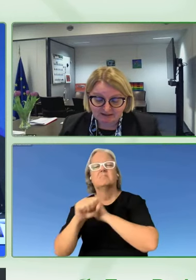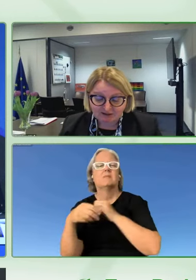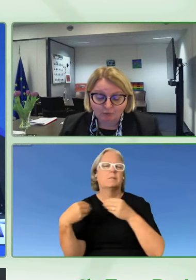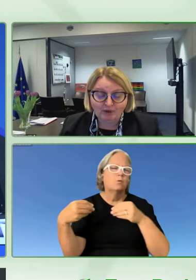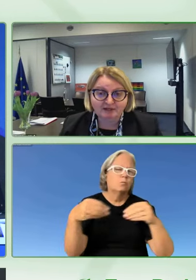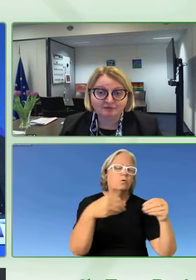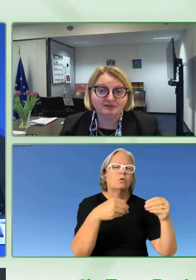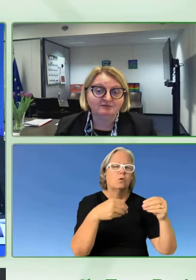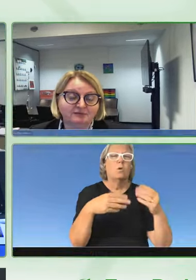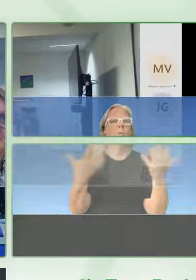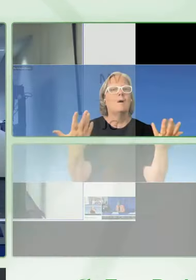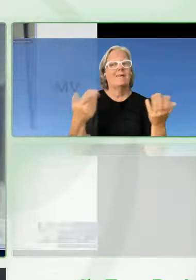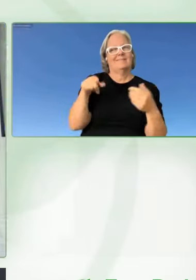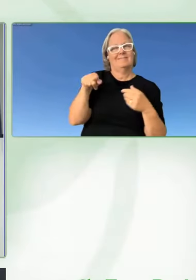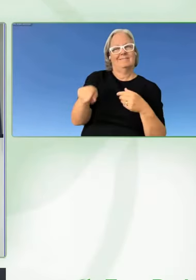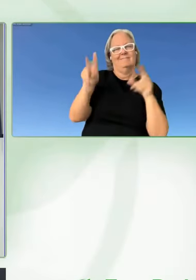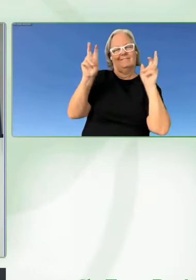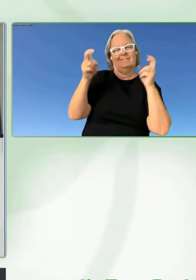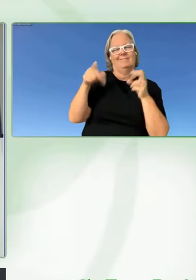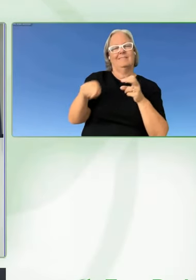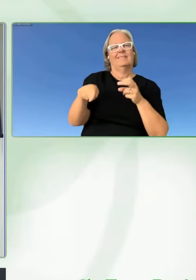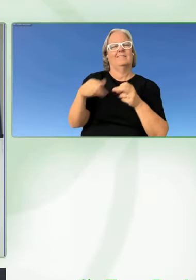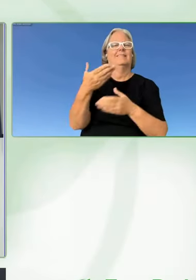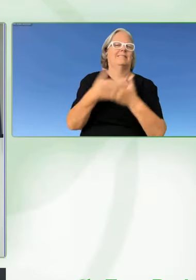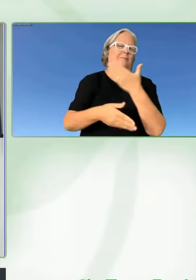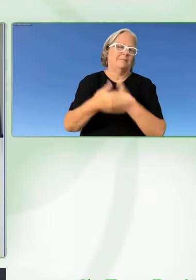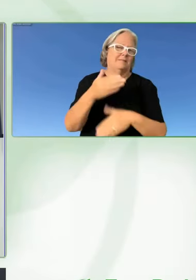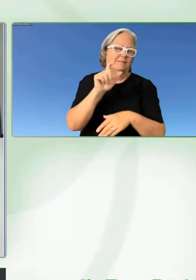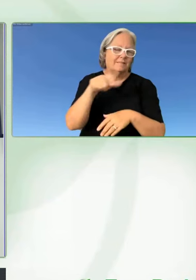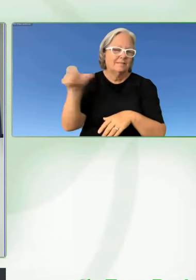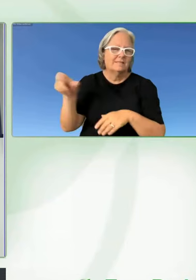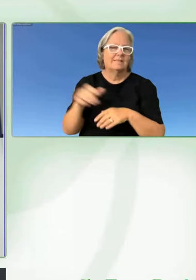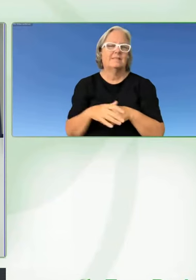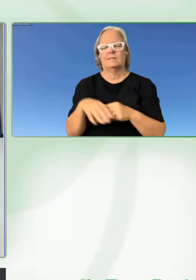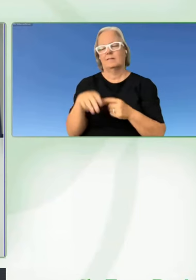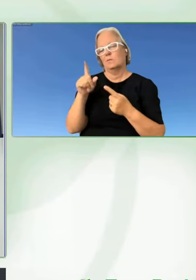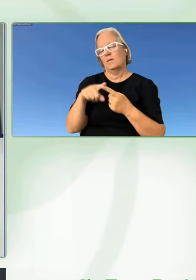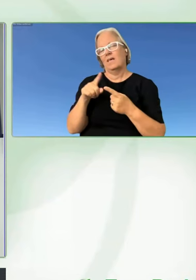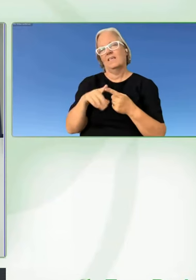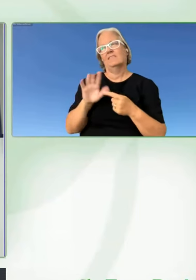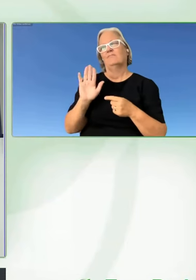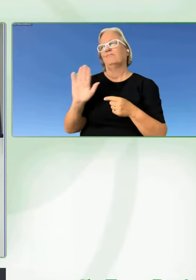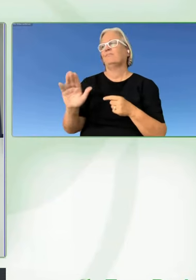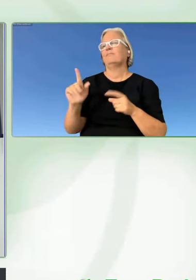disabilities. One of them was independent living, or